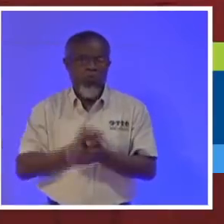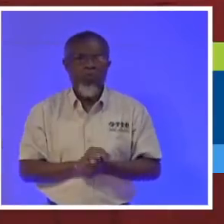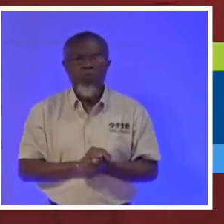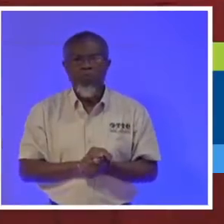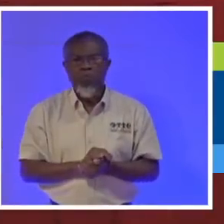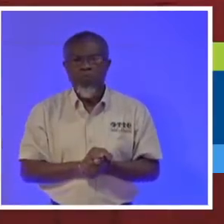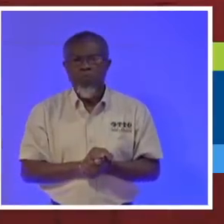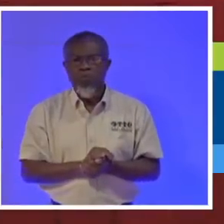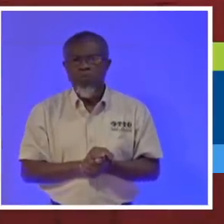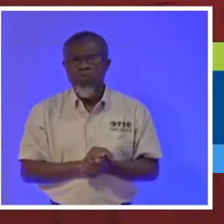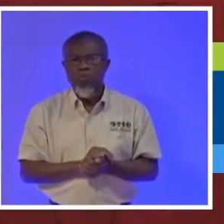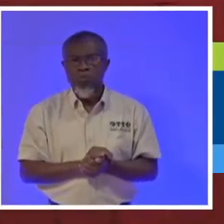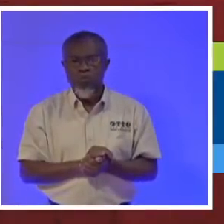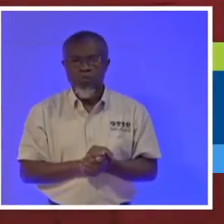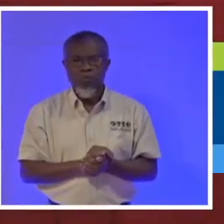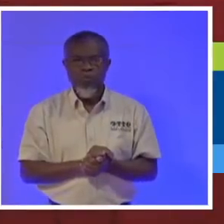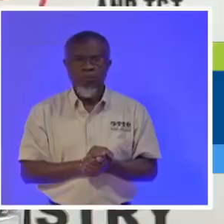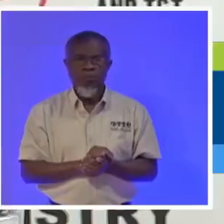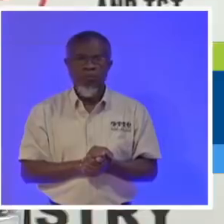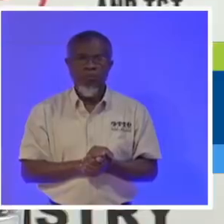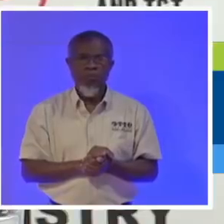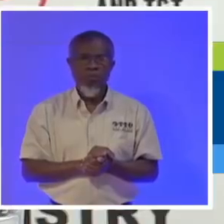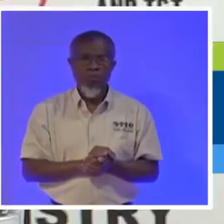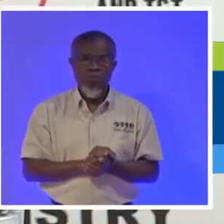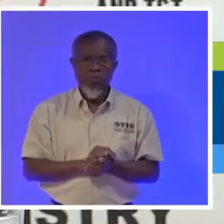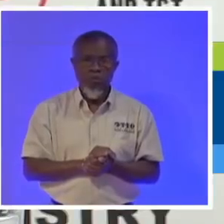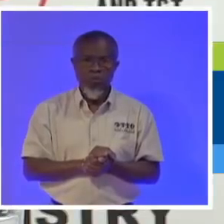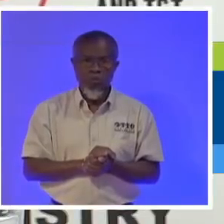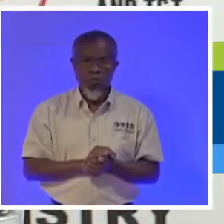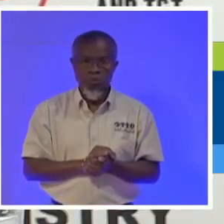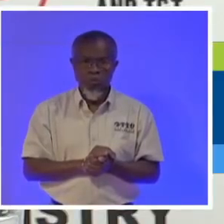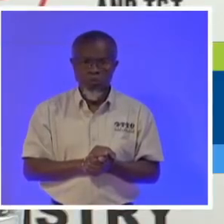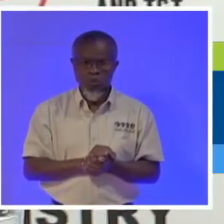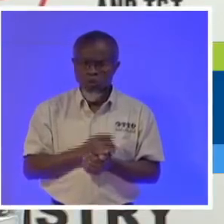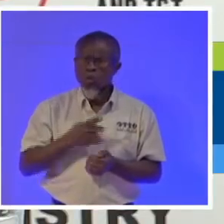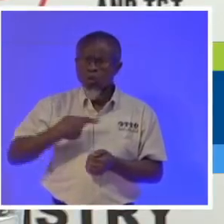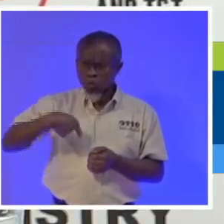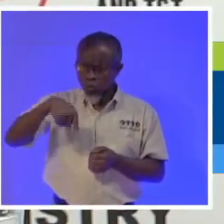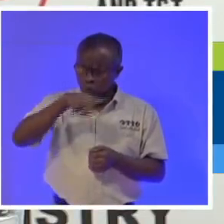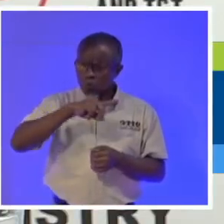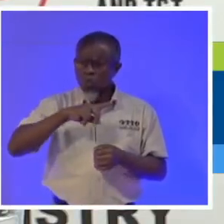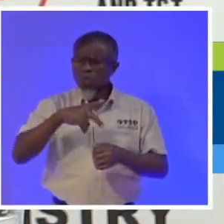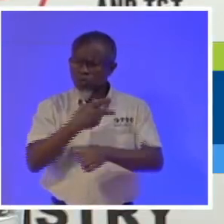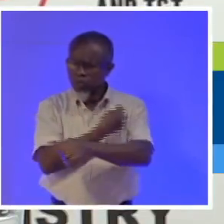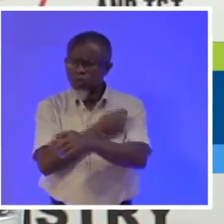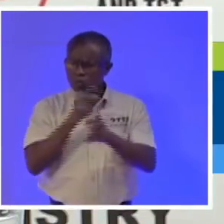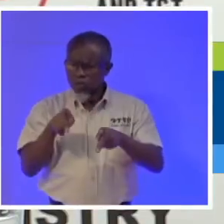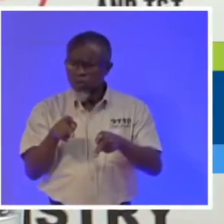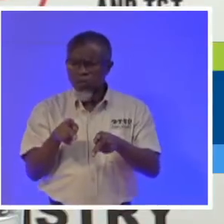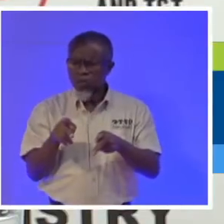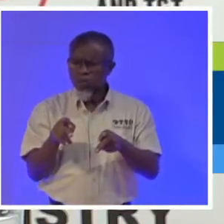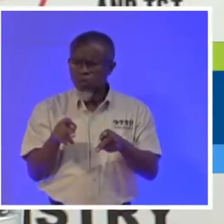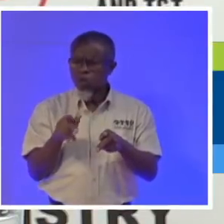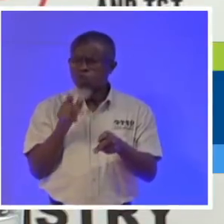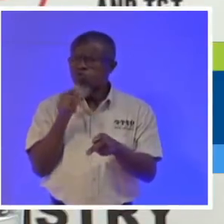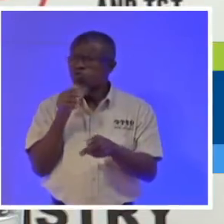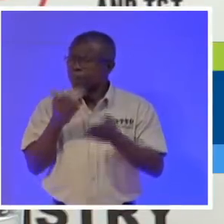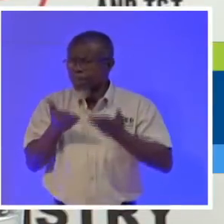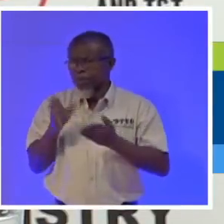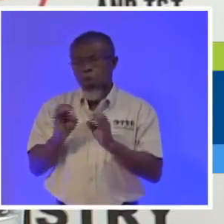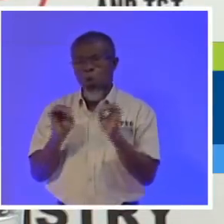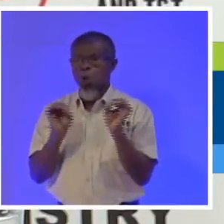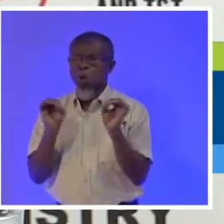Persons who don't have IDs and want Yes, to be vaccinated. we are vaccinating persons without IDs because we recognize there will